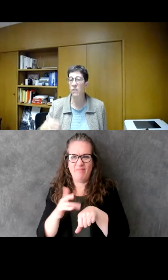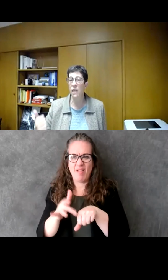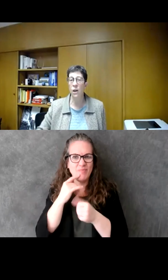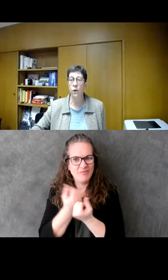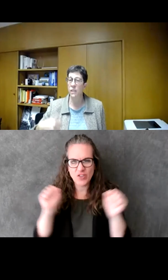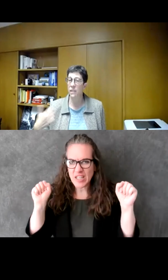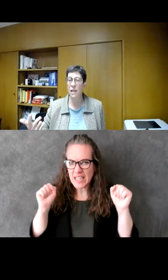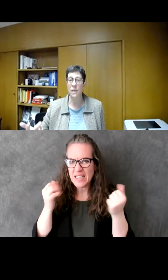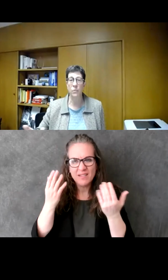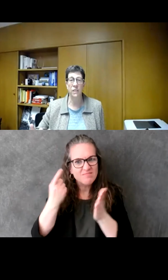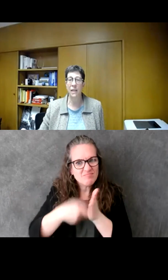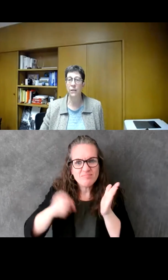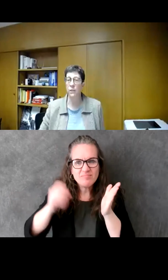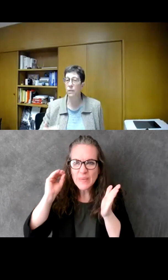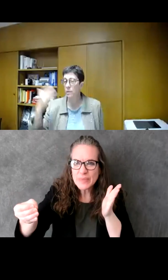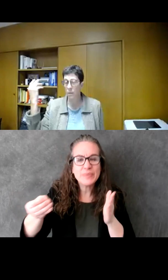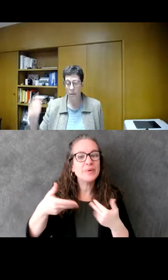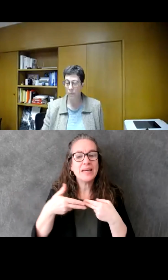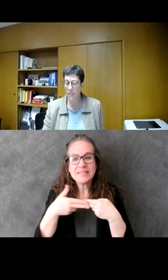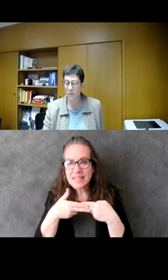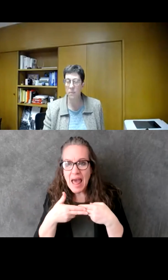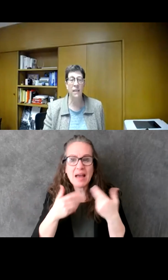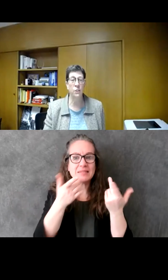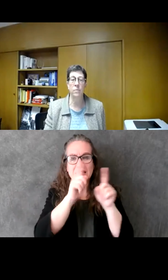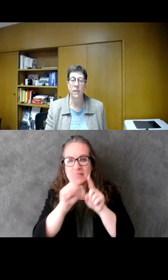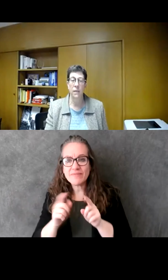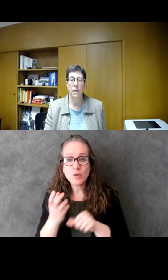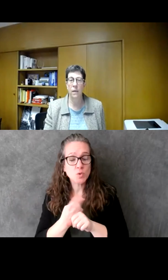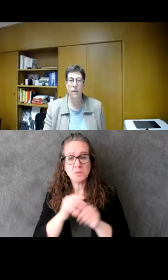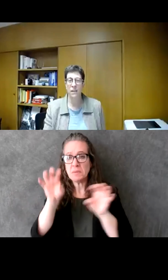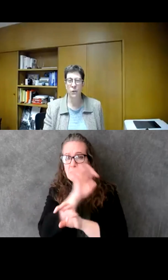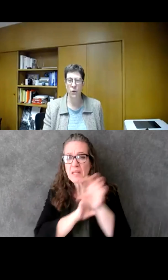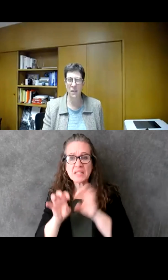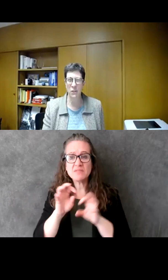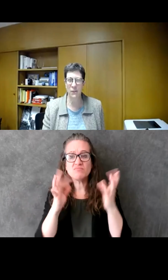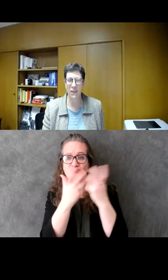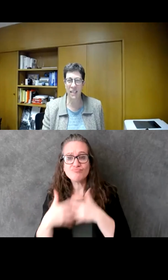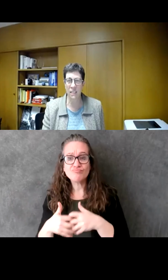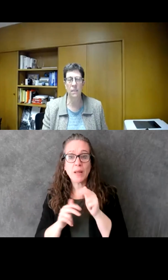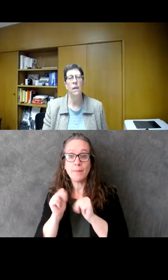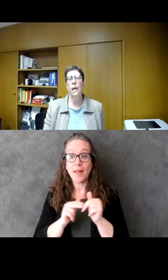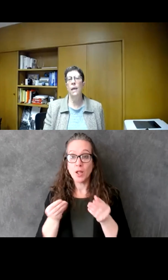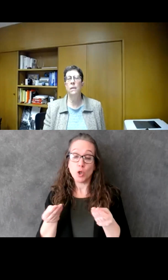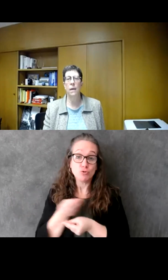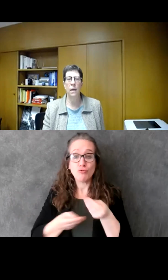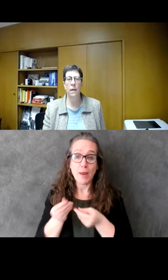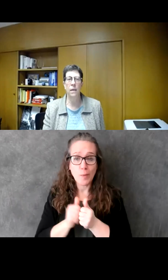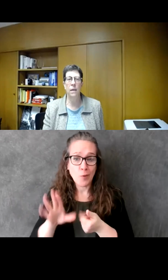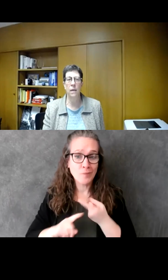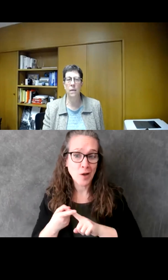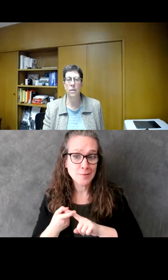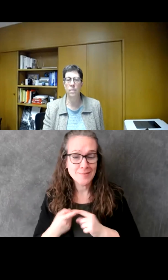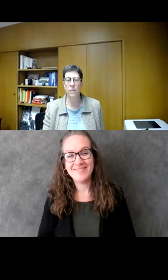It's videos, it's slide presentations, mix them and match them, trade them with your friends, and